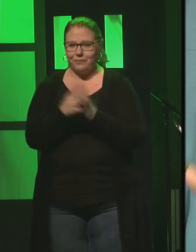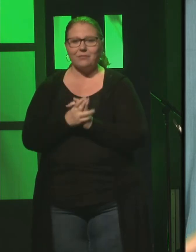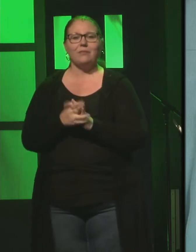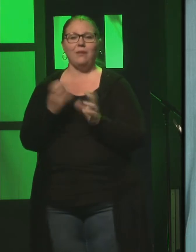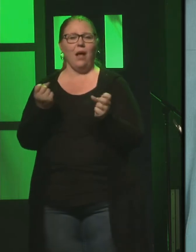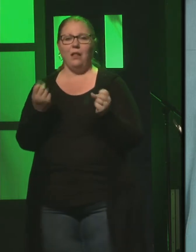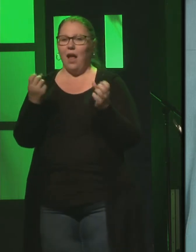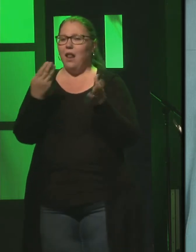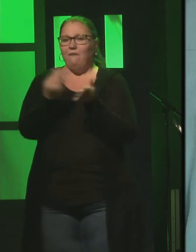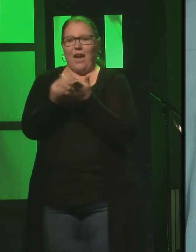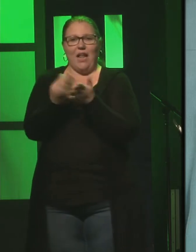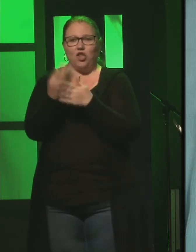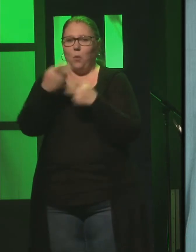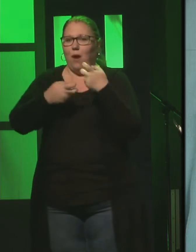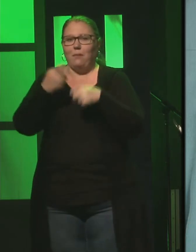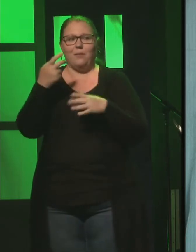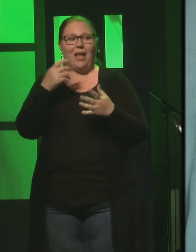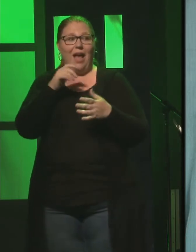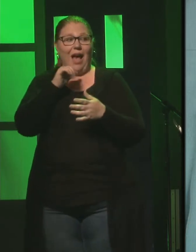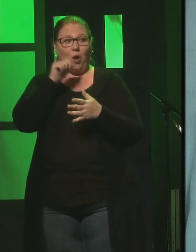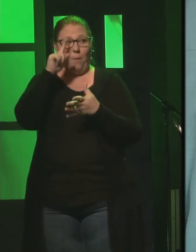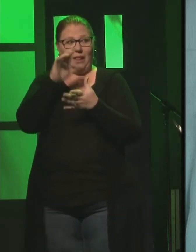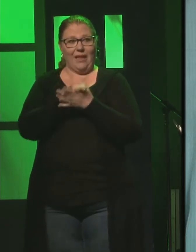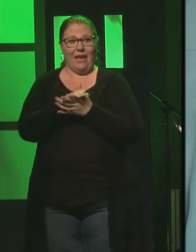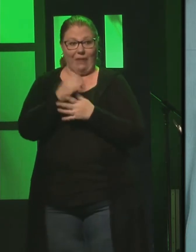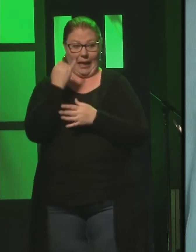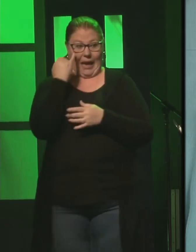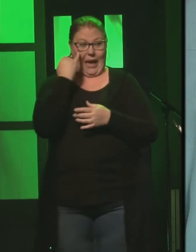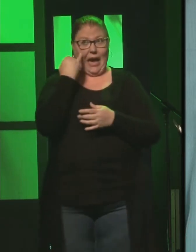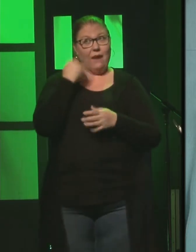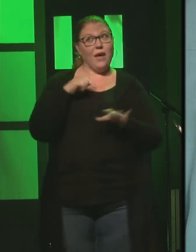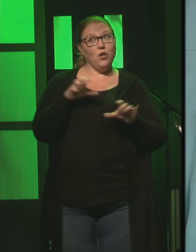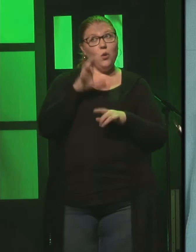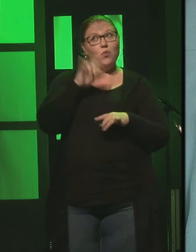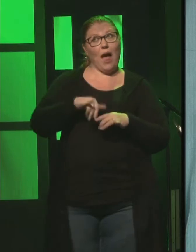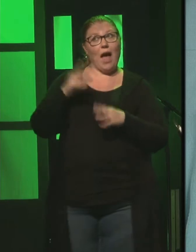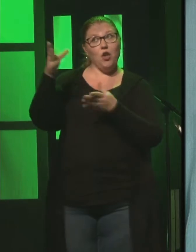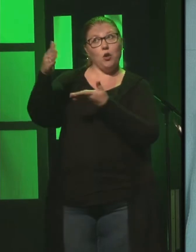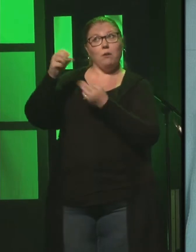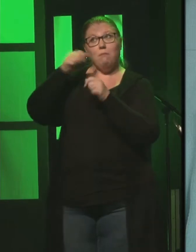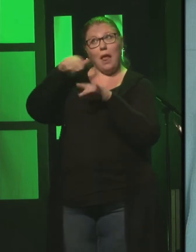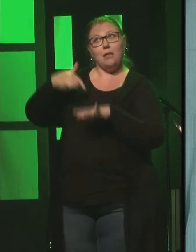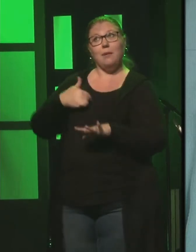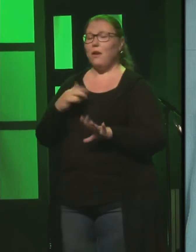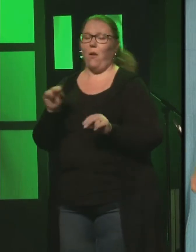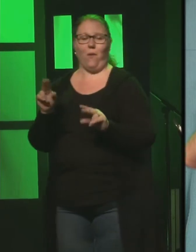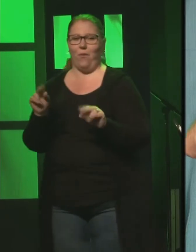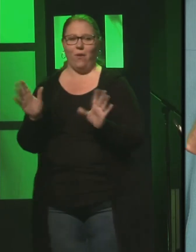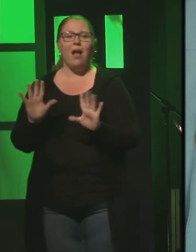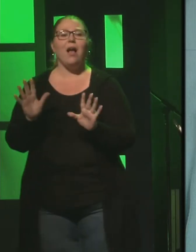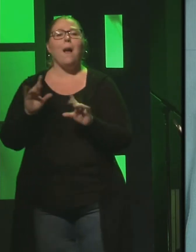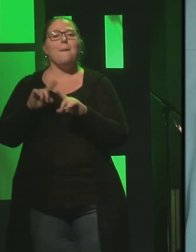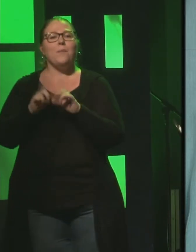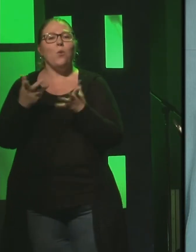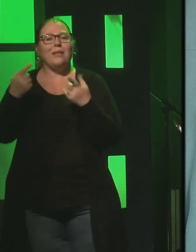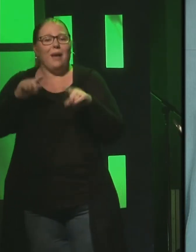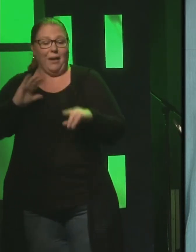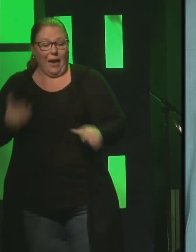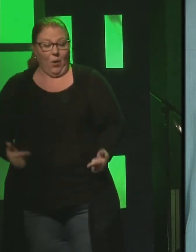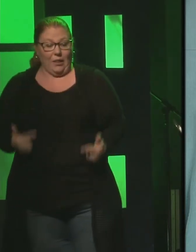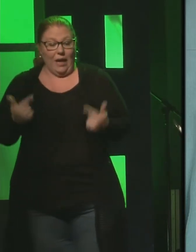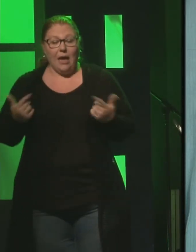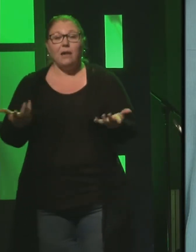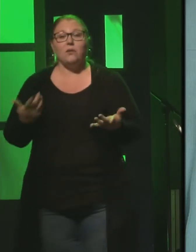Massive financial problems. I'm not a believer in if-then spirituality. I never won the lottery. I'm not a millionaire, none of that stuff. But what has happened in our lives